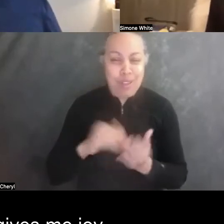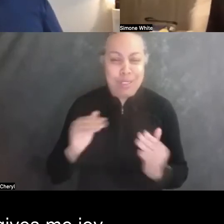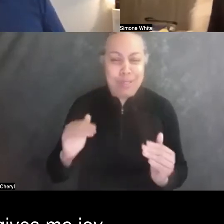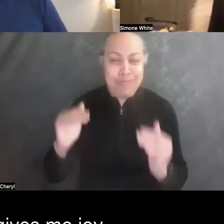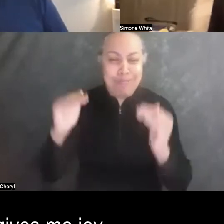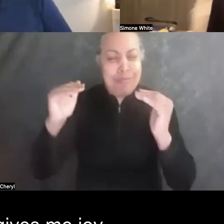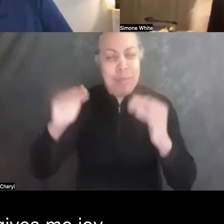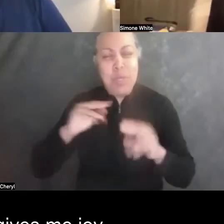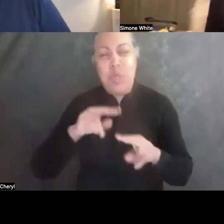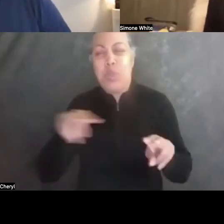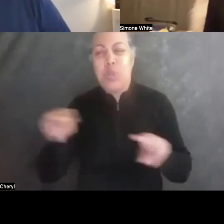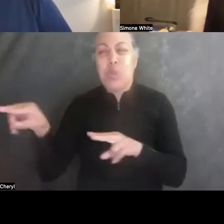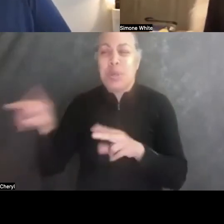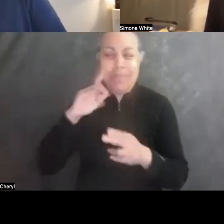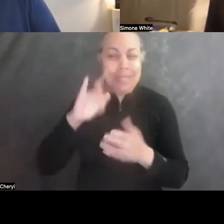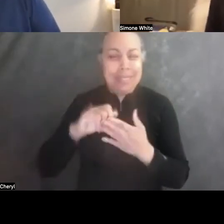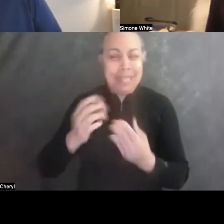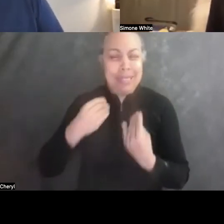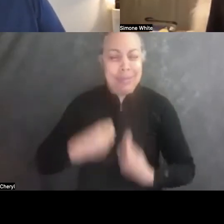Because it gives me joy.